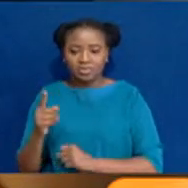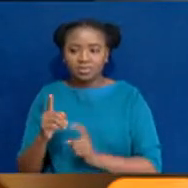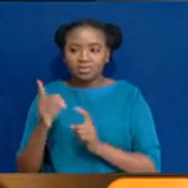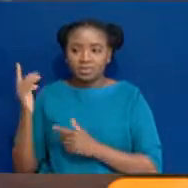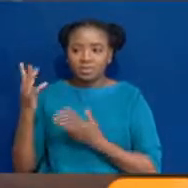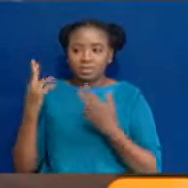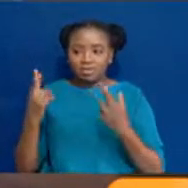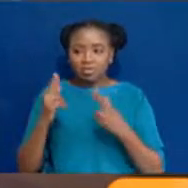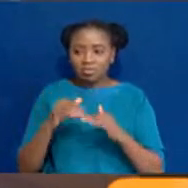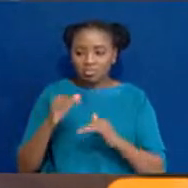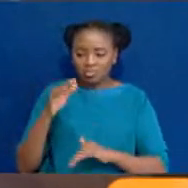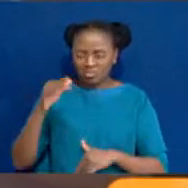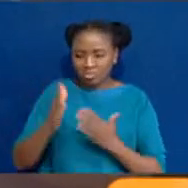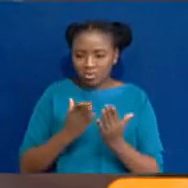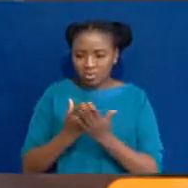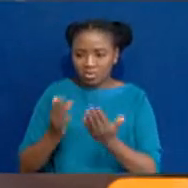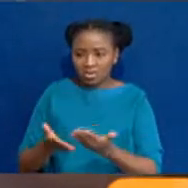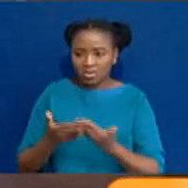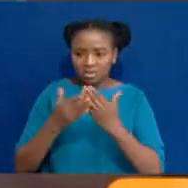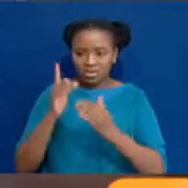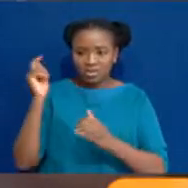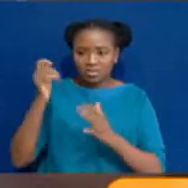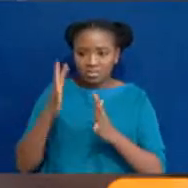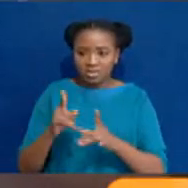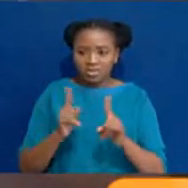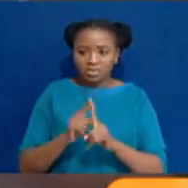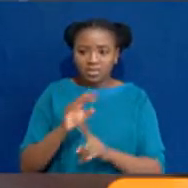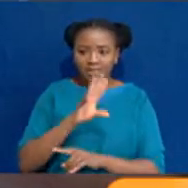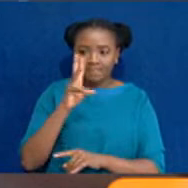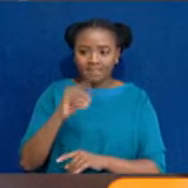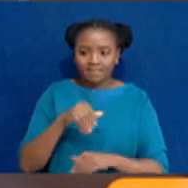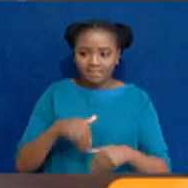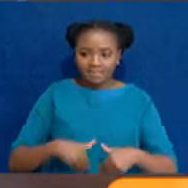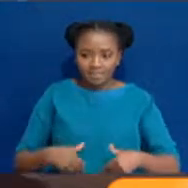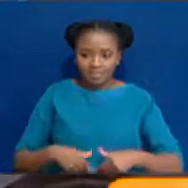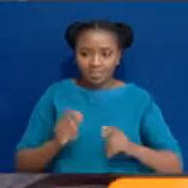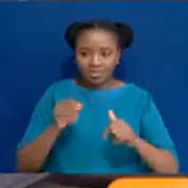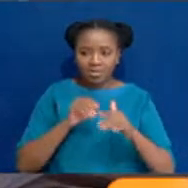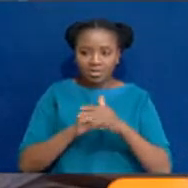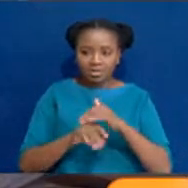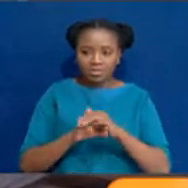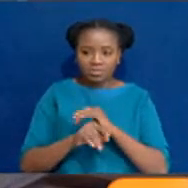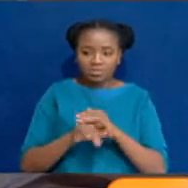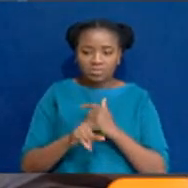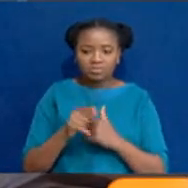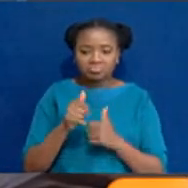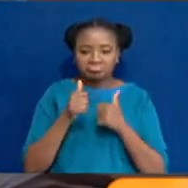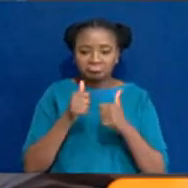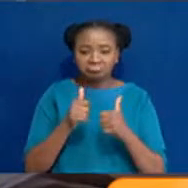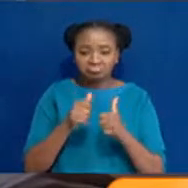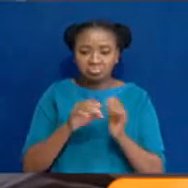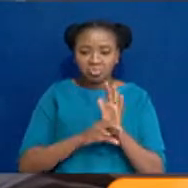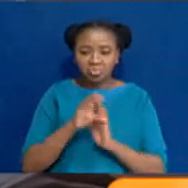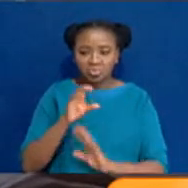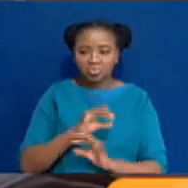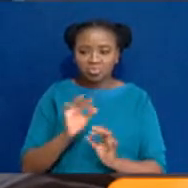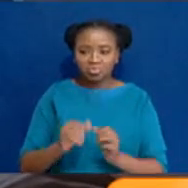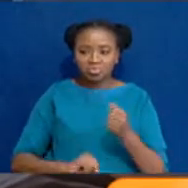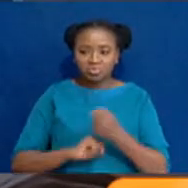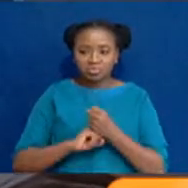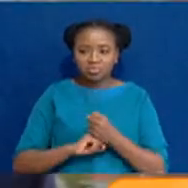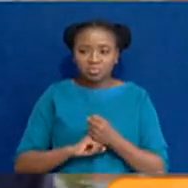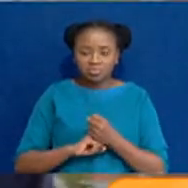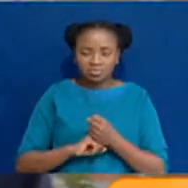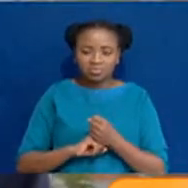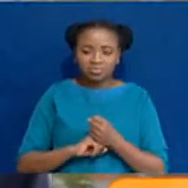this model and help Kenyan and indeed African youth to access skill-based courses for a better future. Currently, we are the only ones in